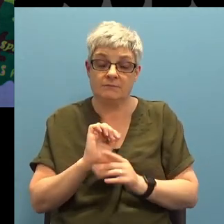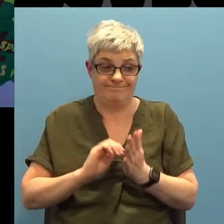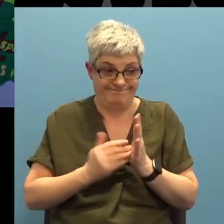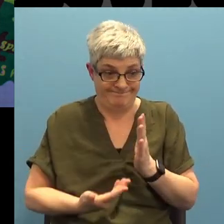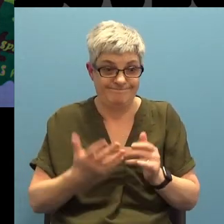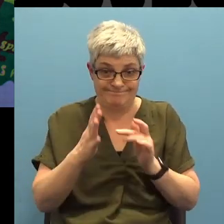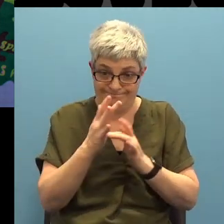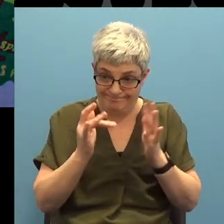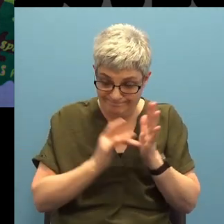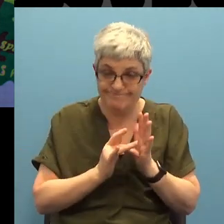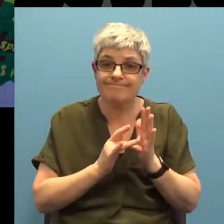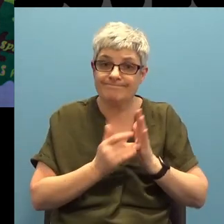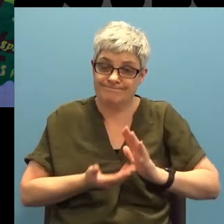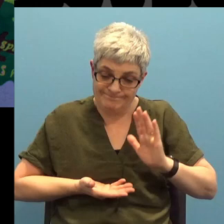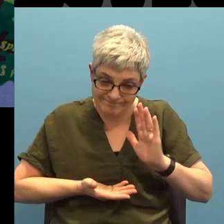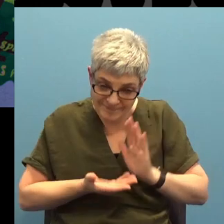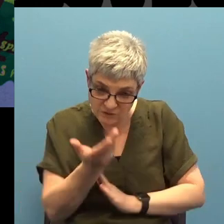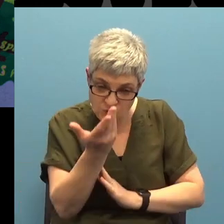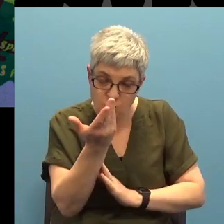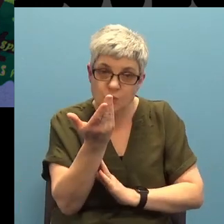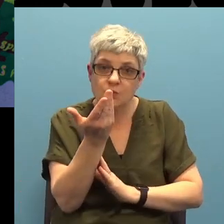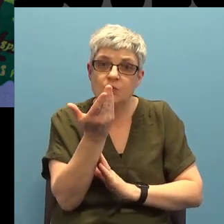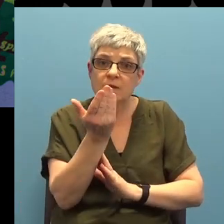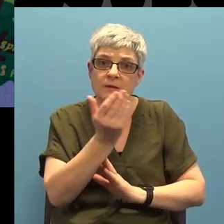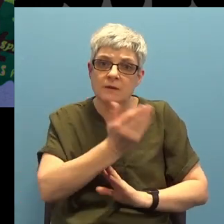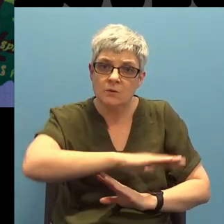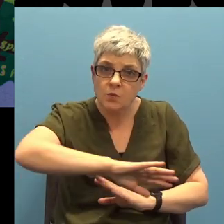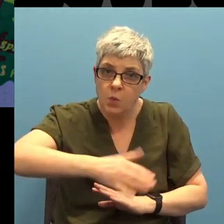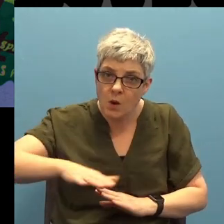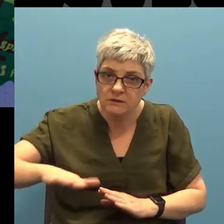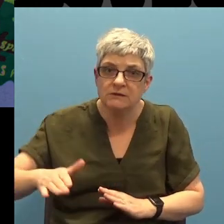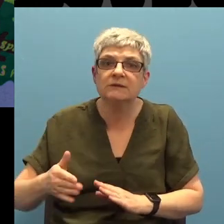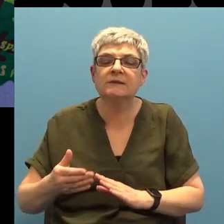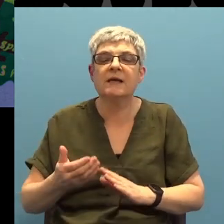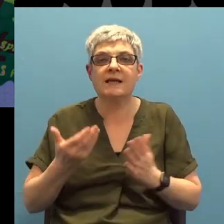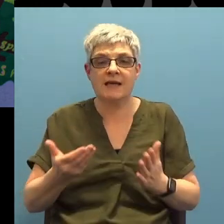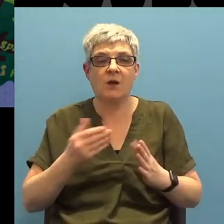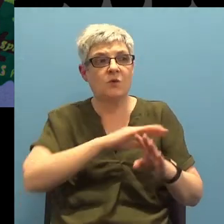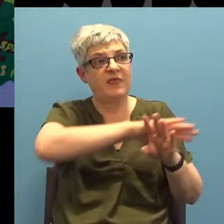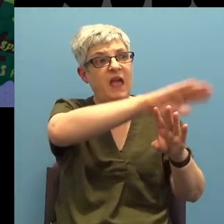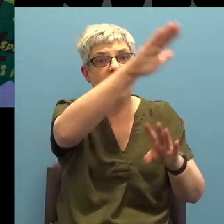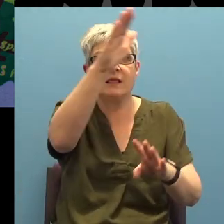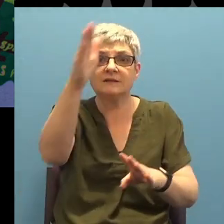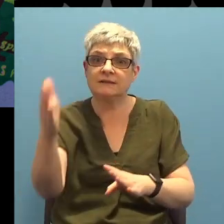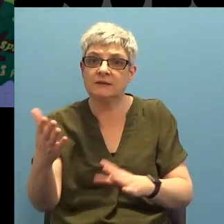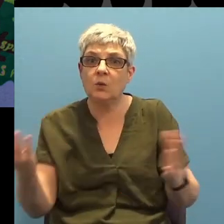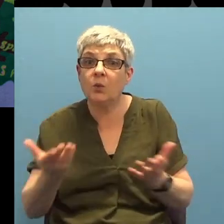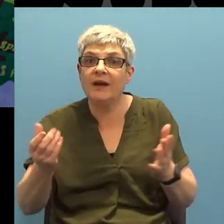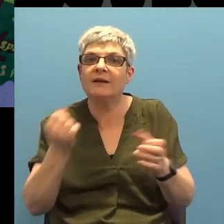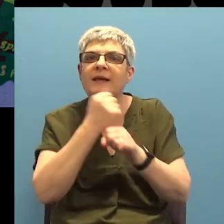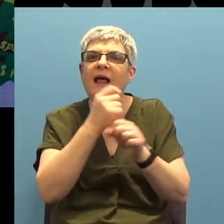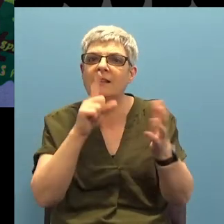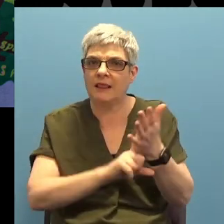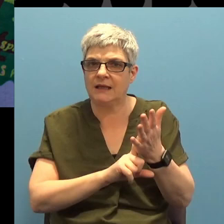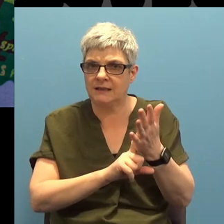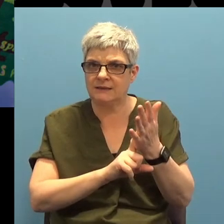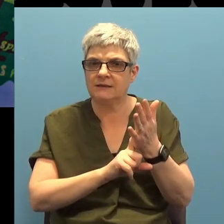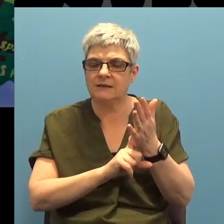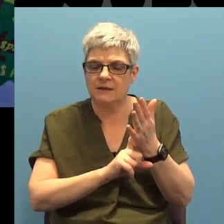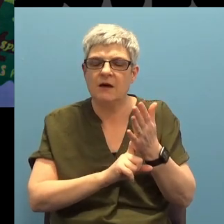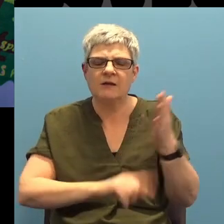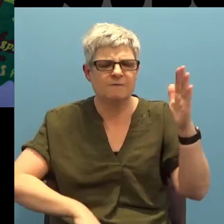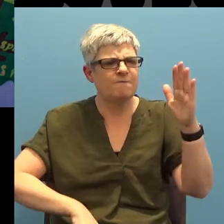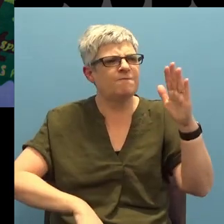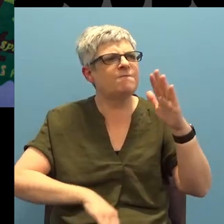Jesus has passed through those deep waters and has now come to the hill country of Galilee, and he is